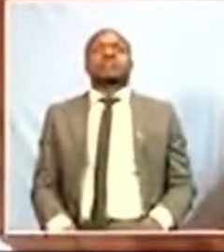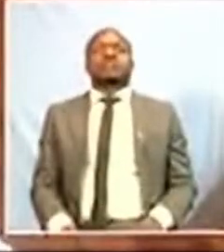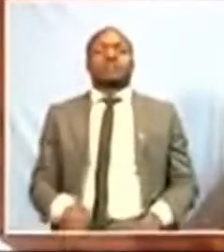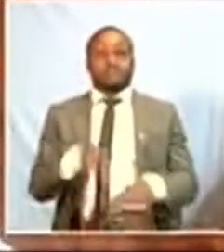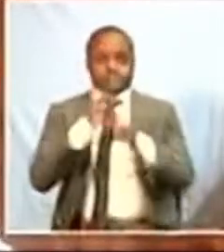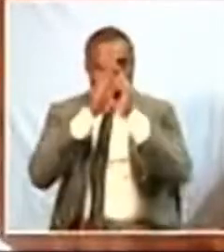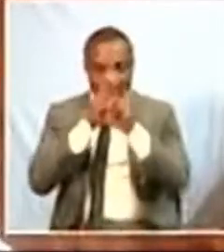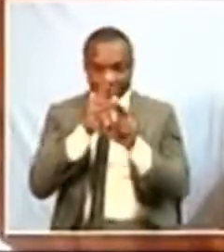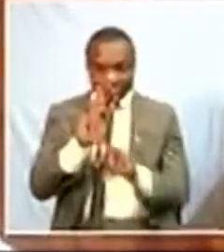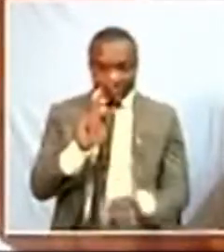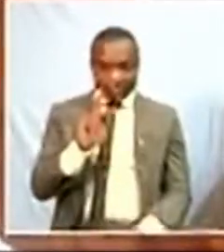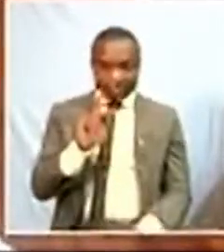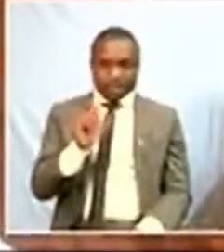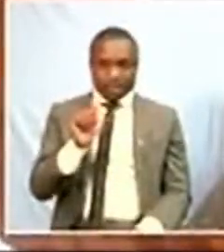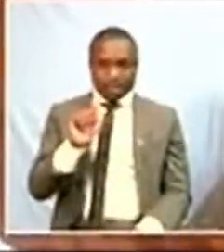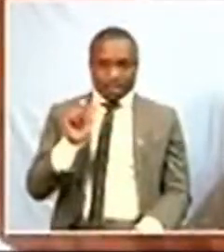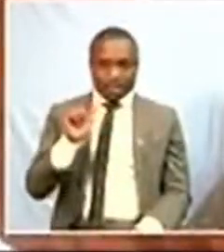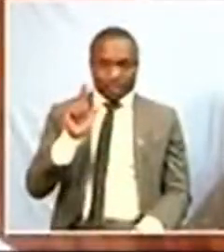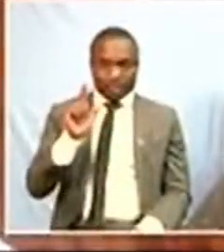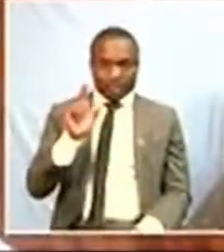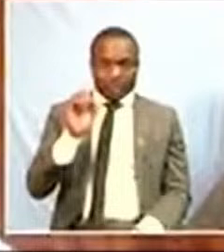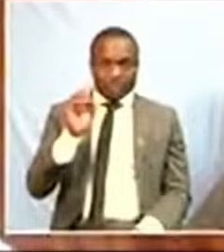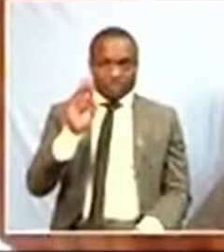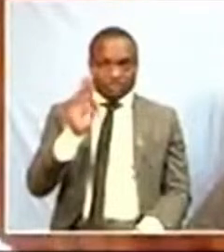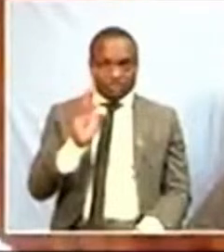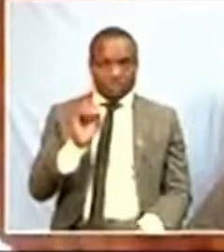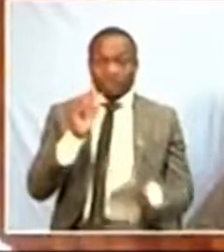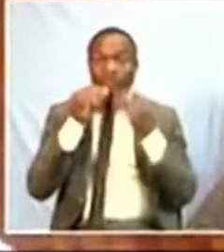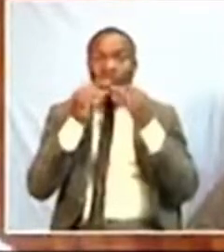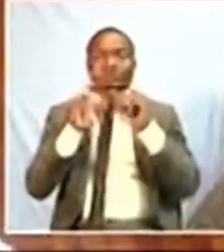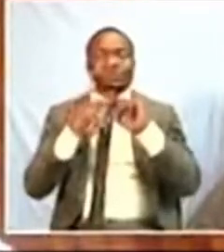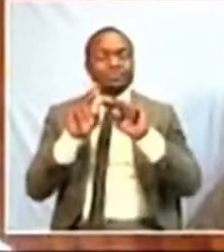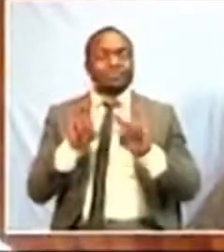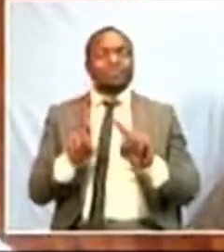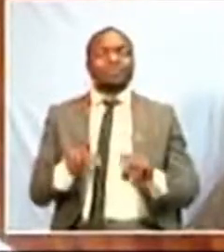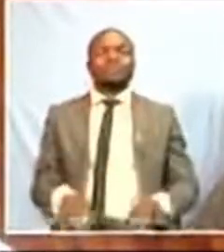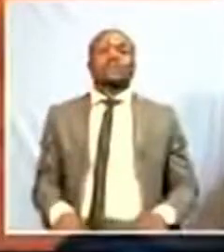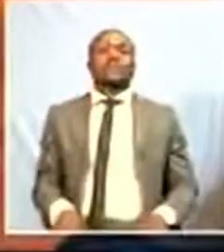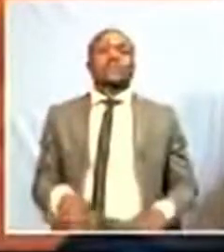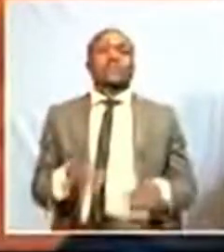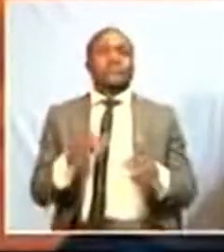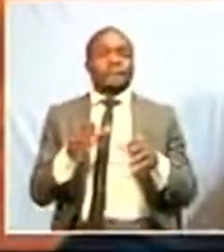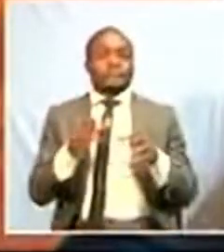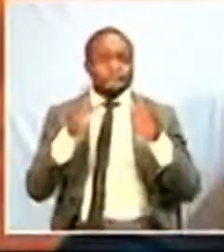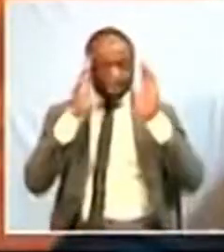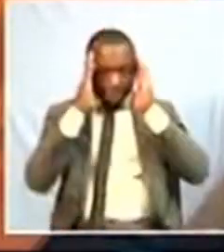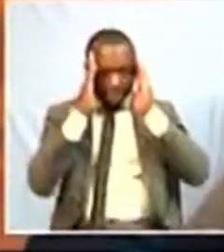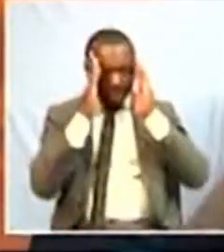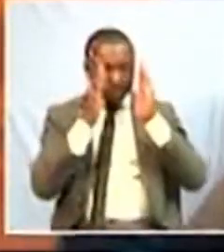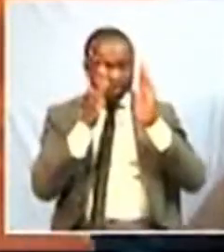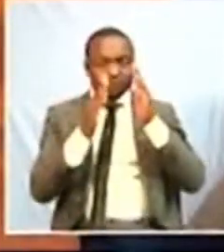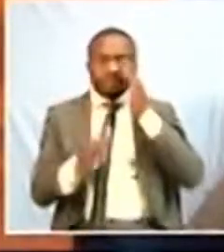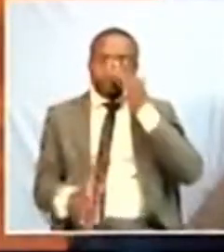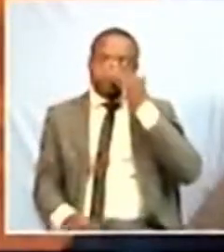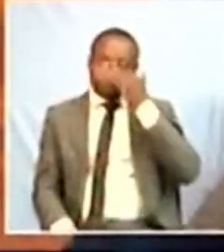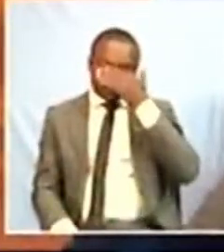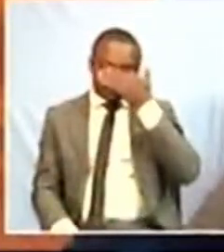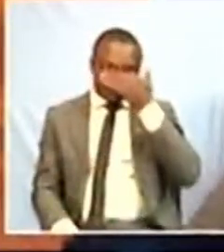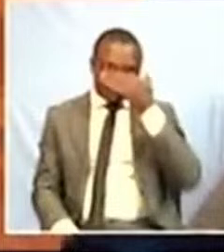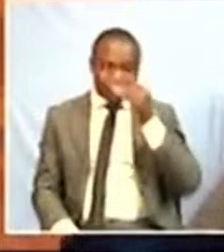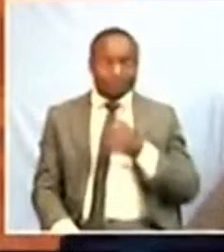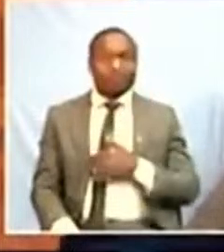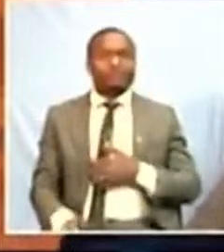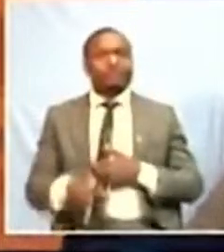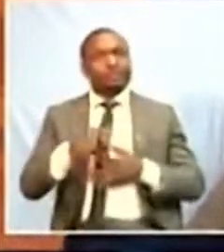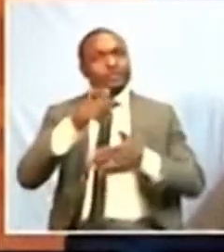Honorable Pavium and Honorable Mulunda. I need this, yes. Thank you so much, Chair. I was just consulting my colleagues.